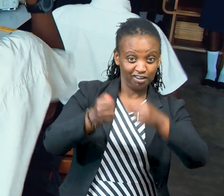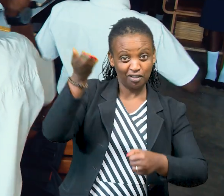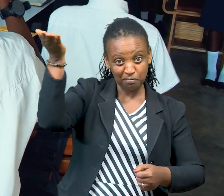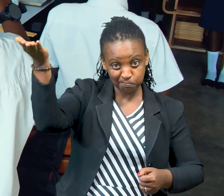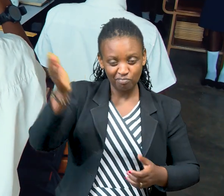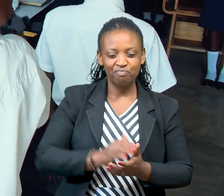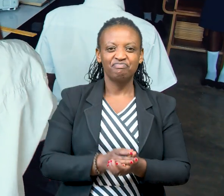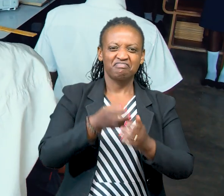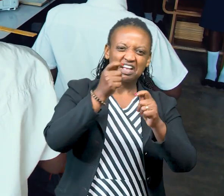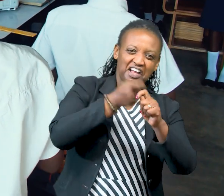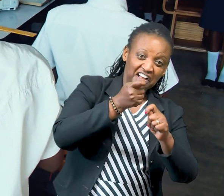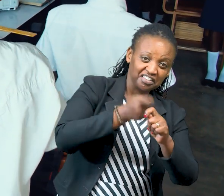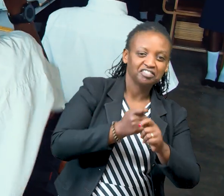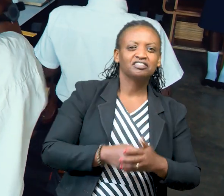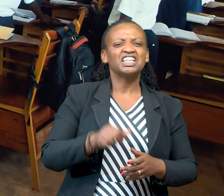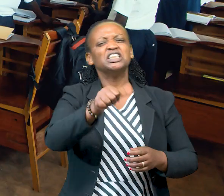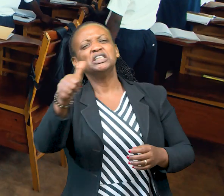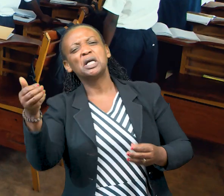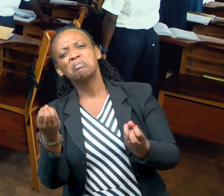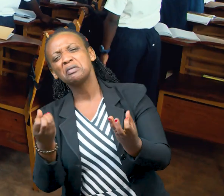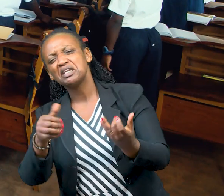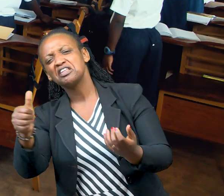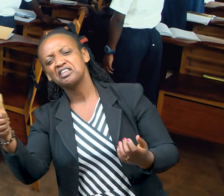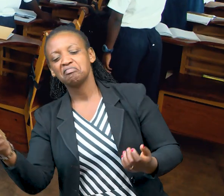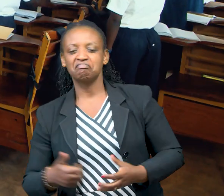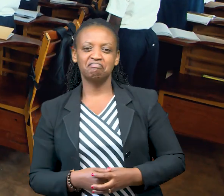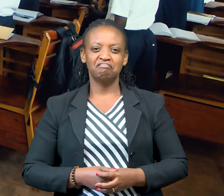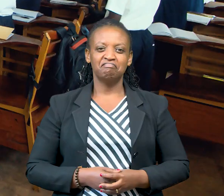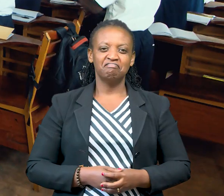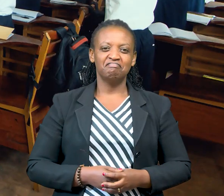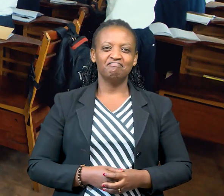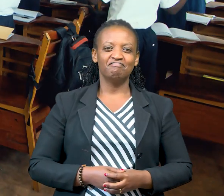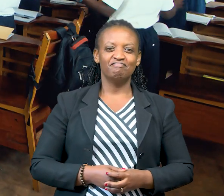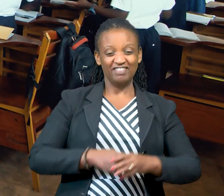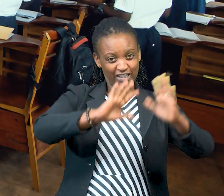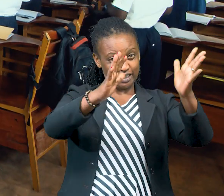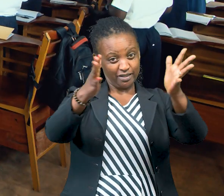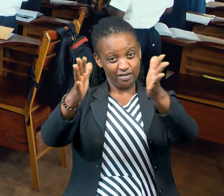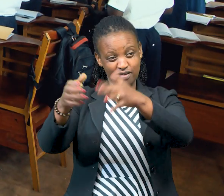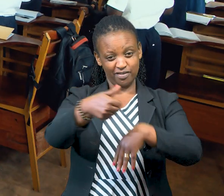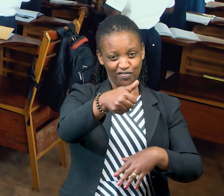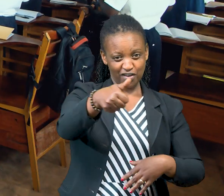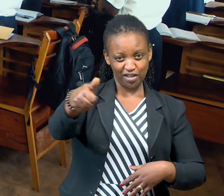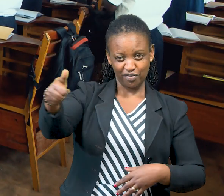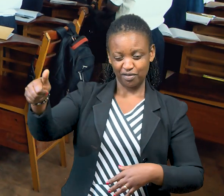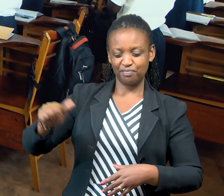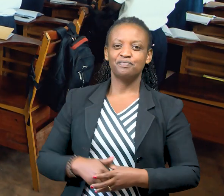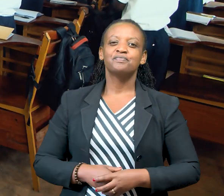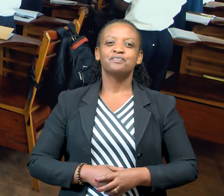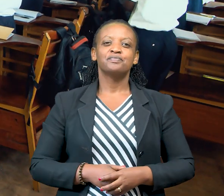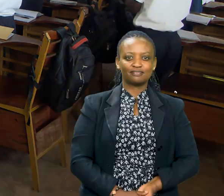milk, eggs, and many others. Clap for yourself, friends.